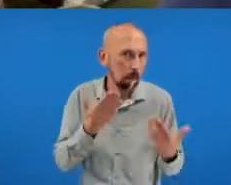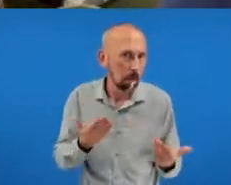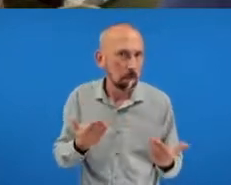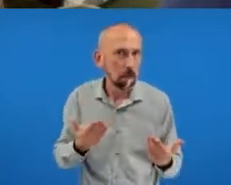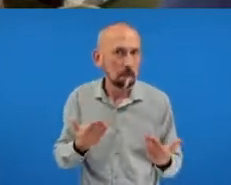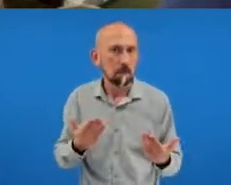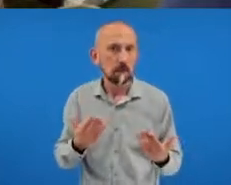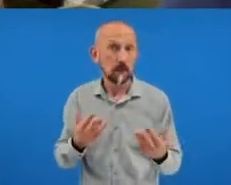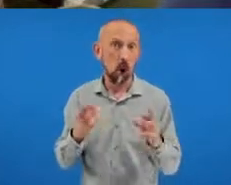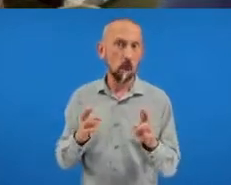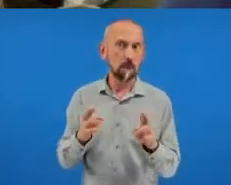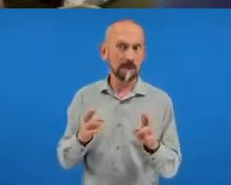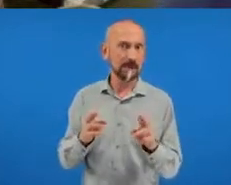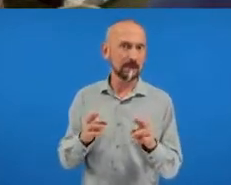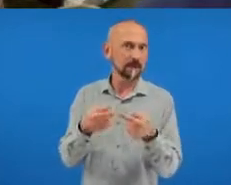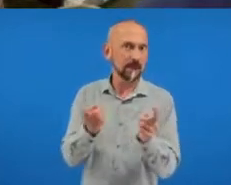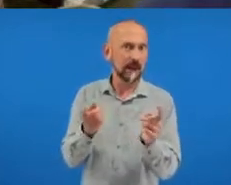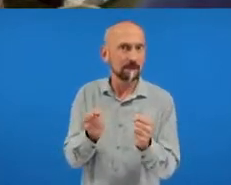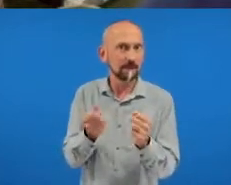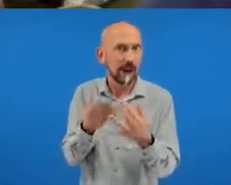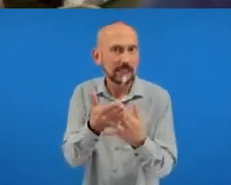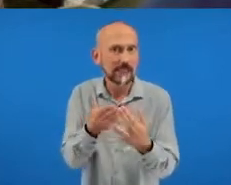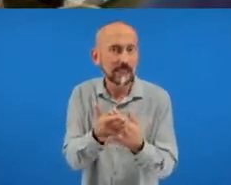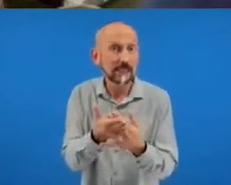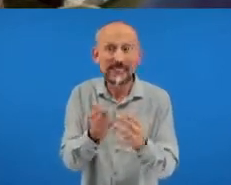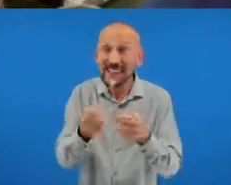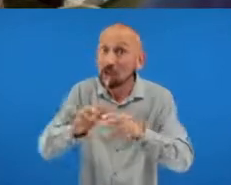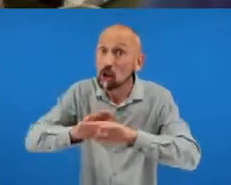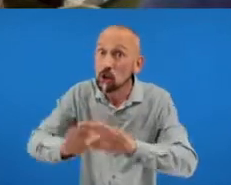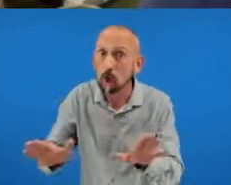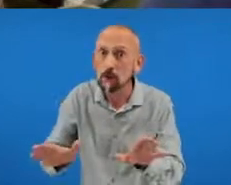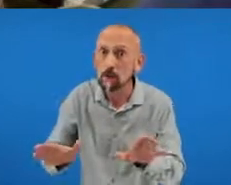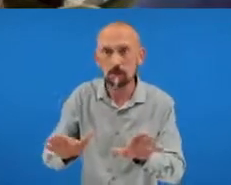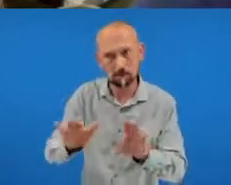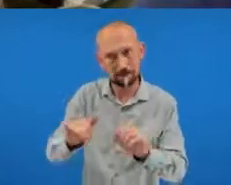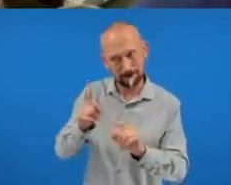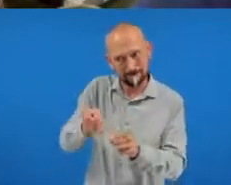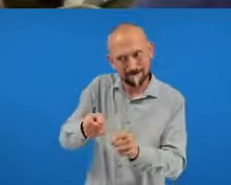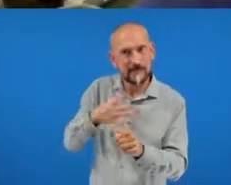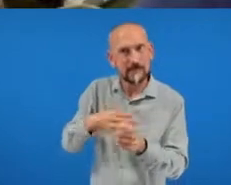I hope that it is. And if it isn't, is that something that we should be putting into place?